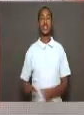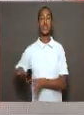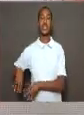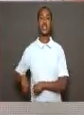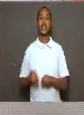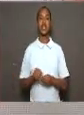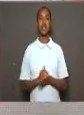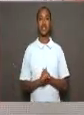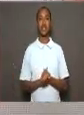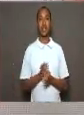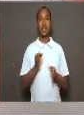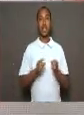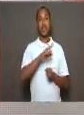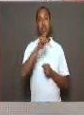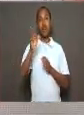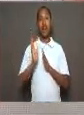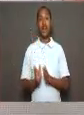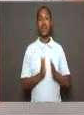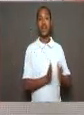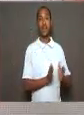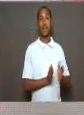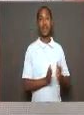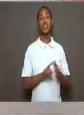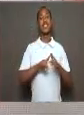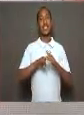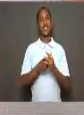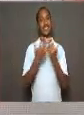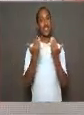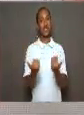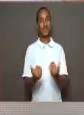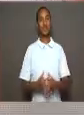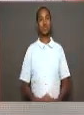Students, if you are ready, then we will get started.